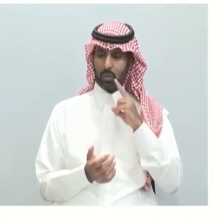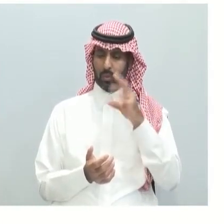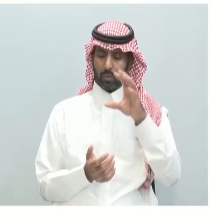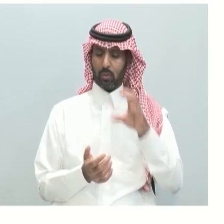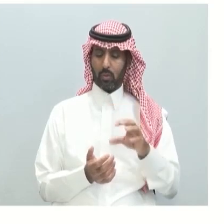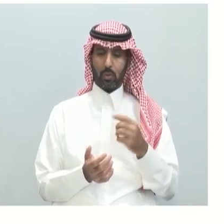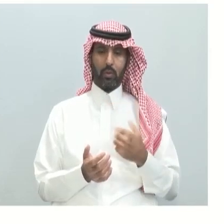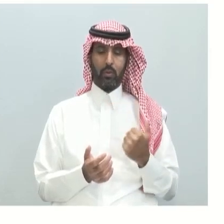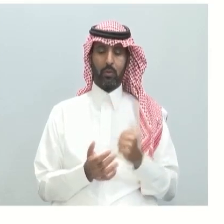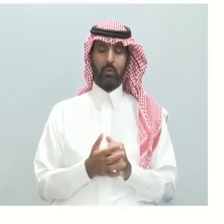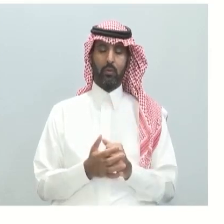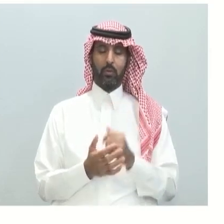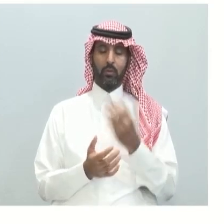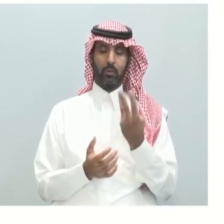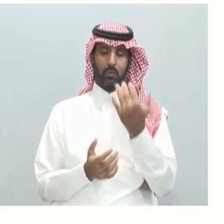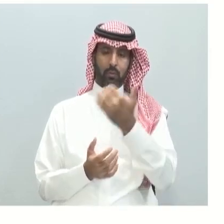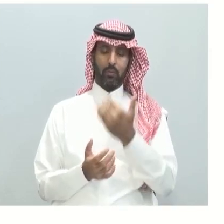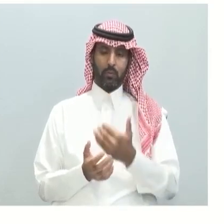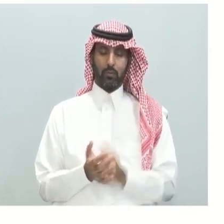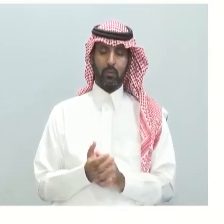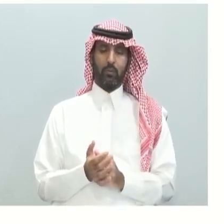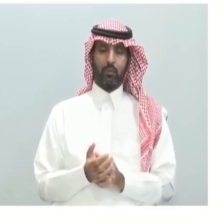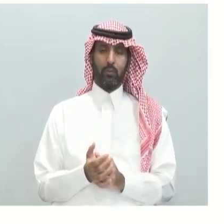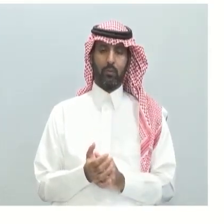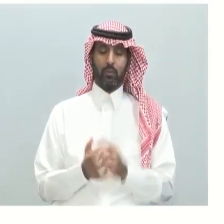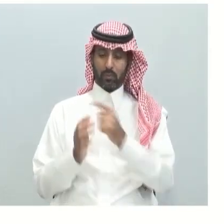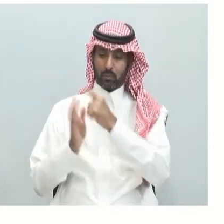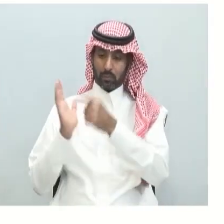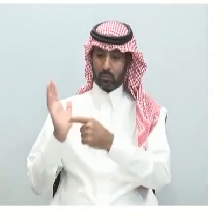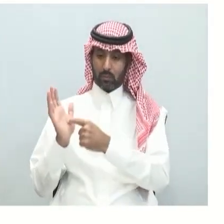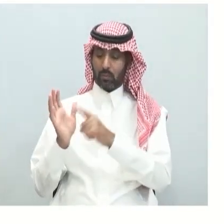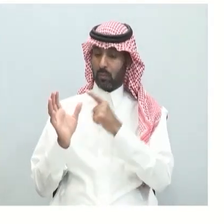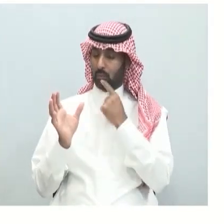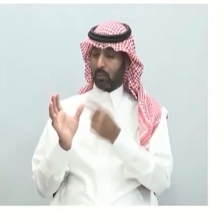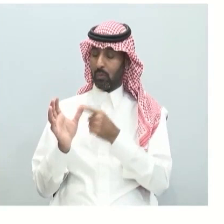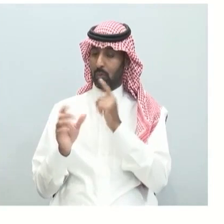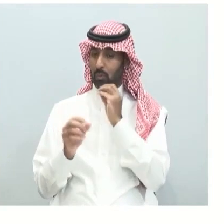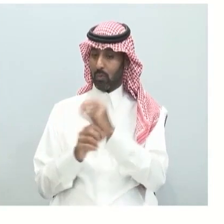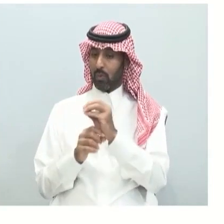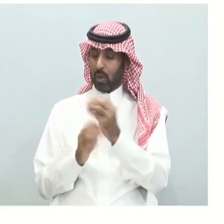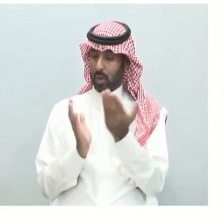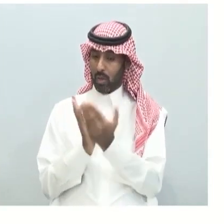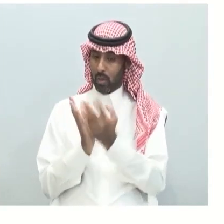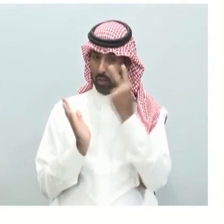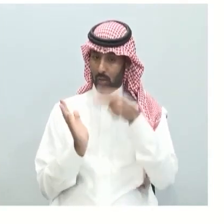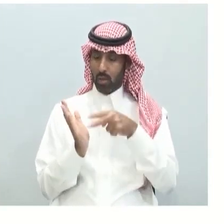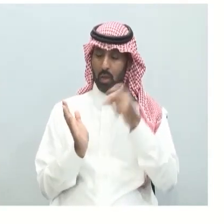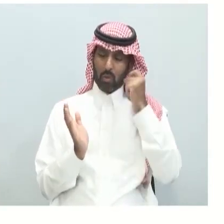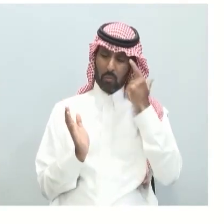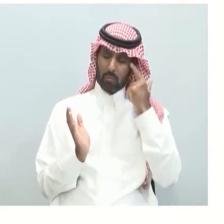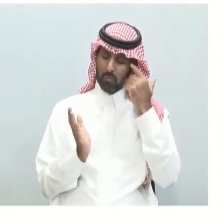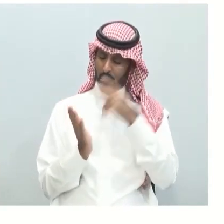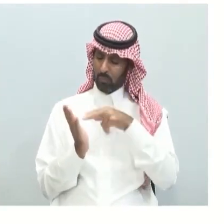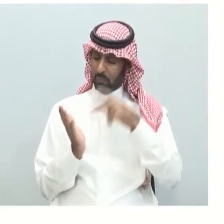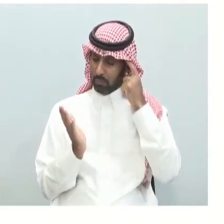Number four, notice which paragraph or paragraphs do the following. Number one, provide the writer's view and opinion.